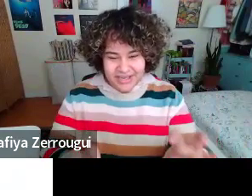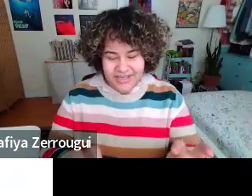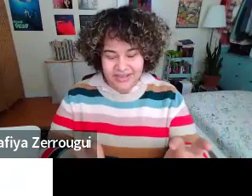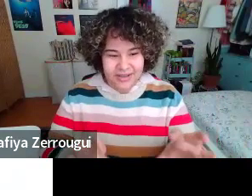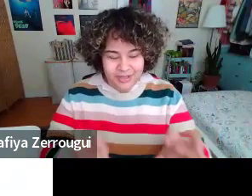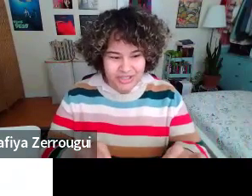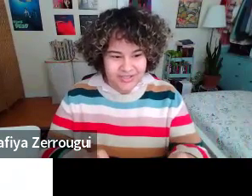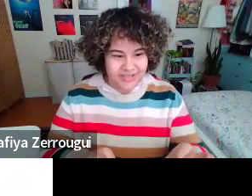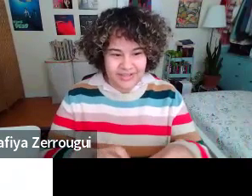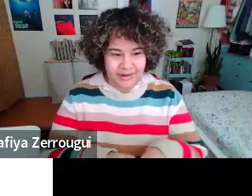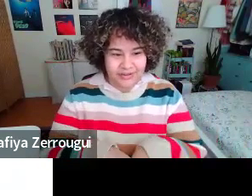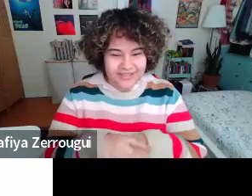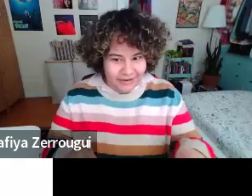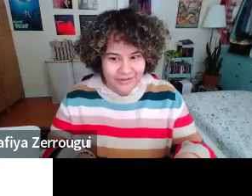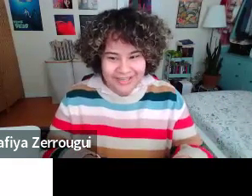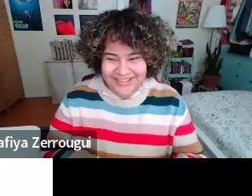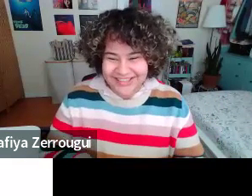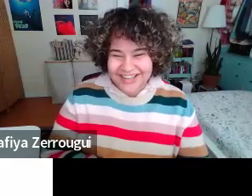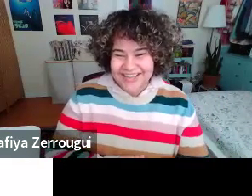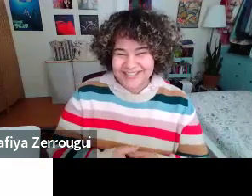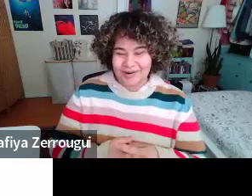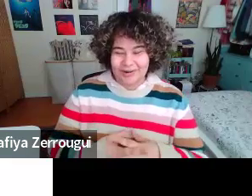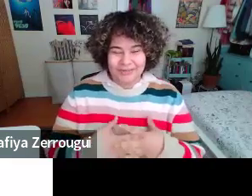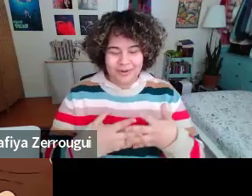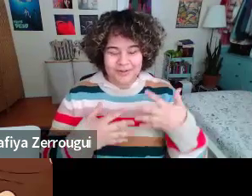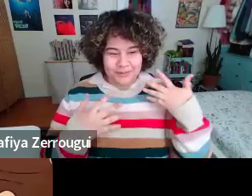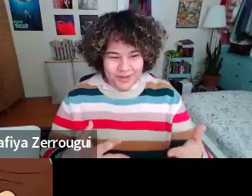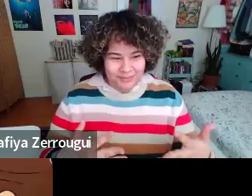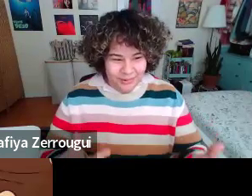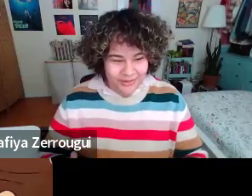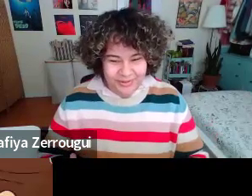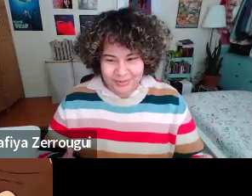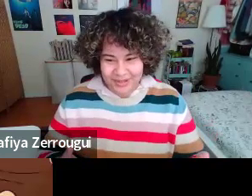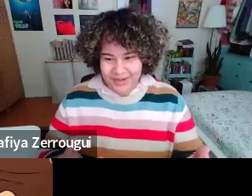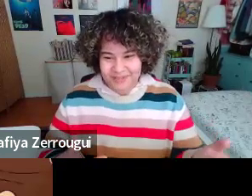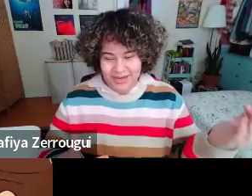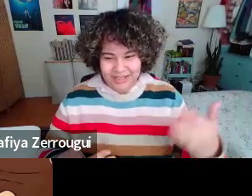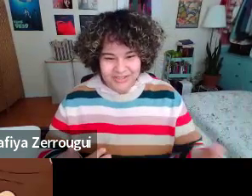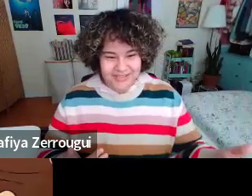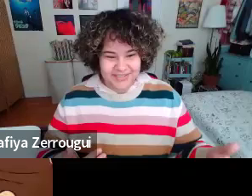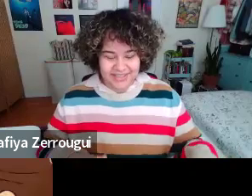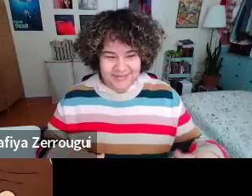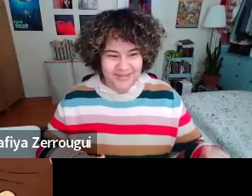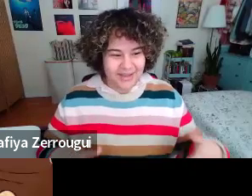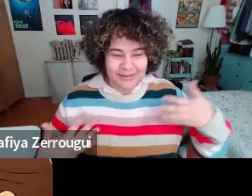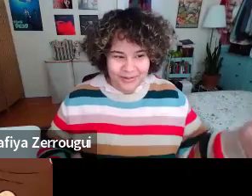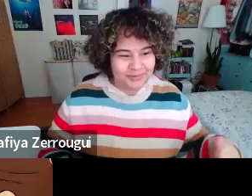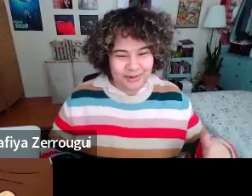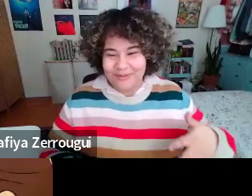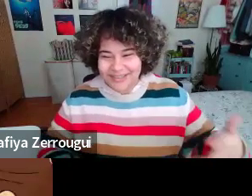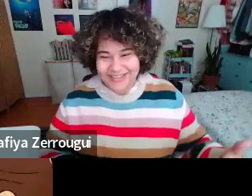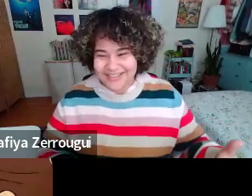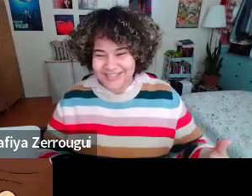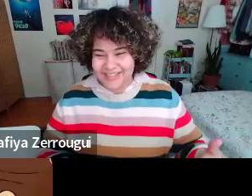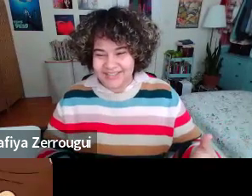like images that are like still. So what's really important when it comes to action scenes, and that's something that I learned